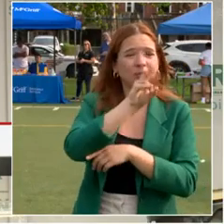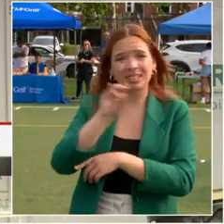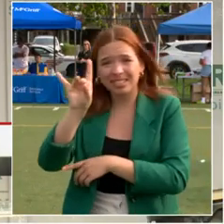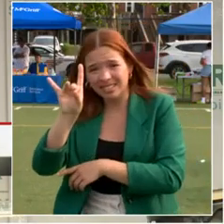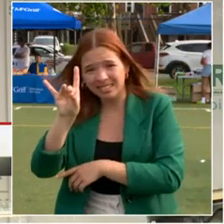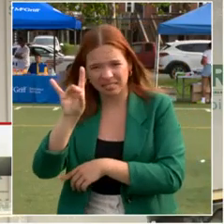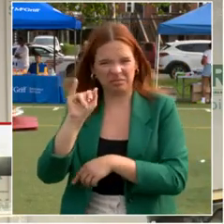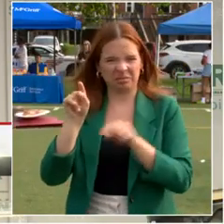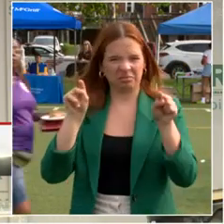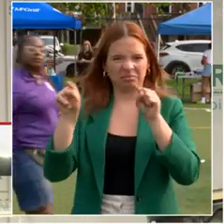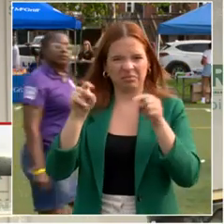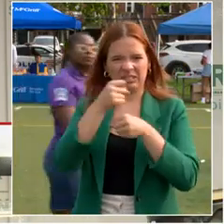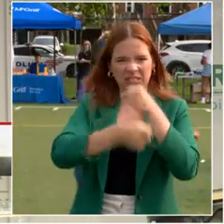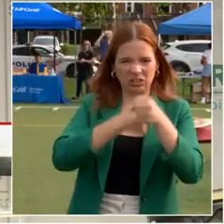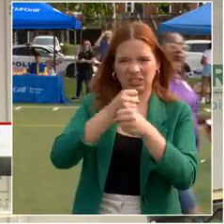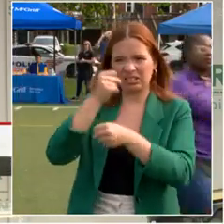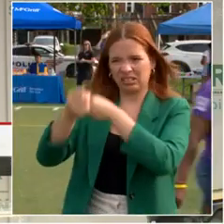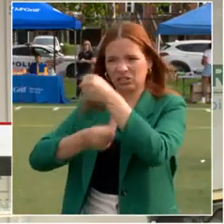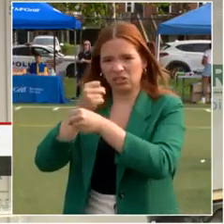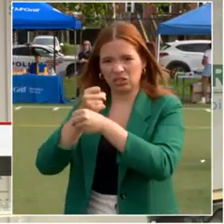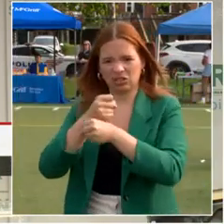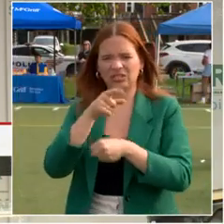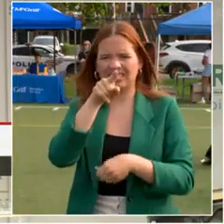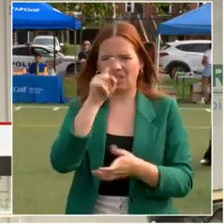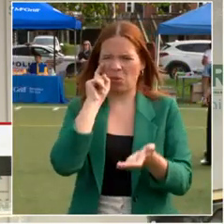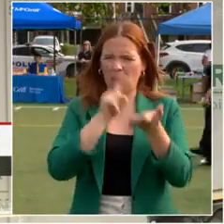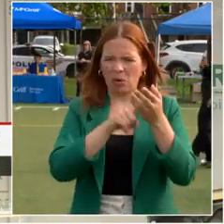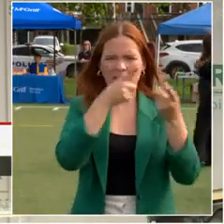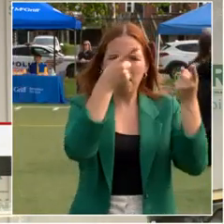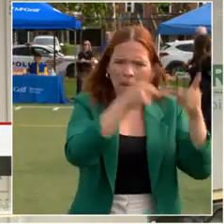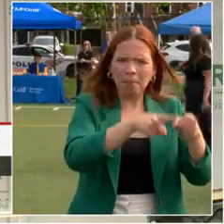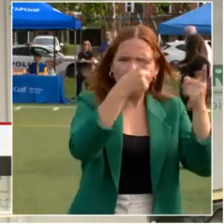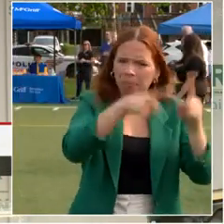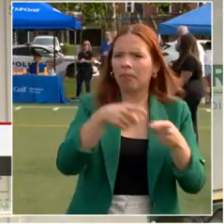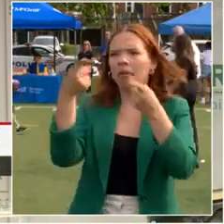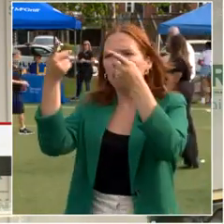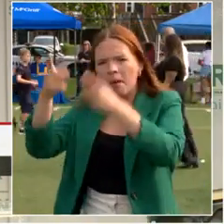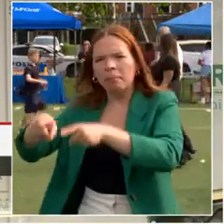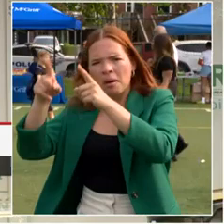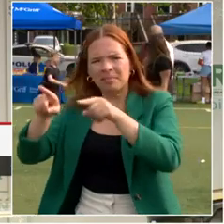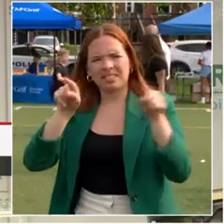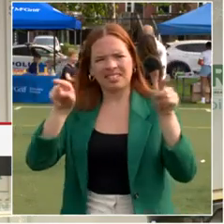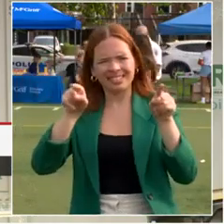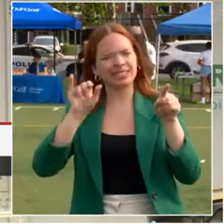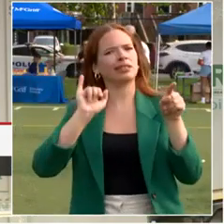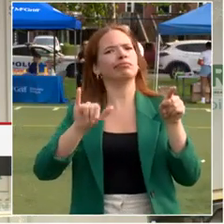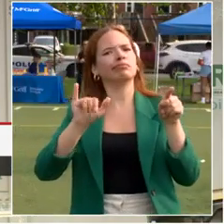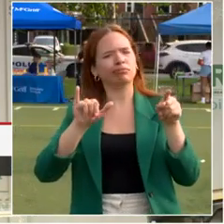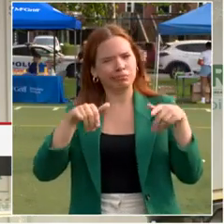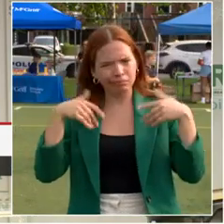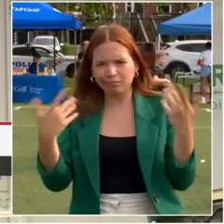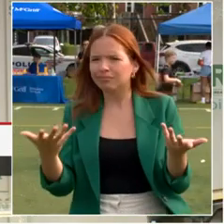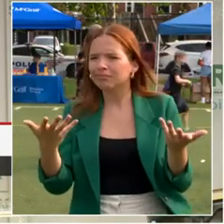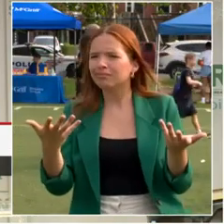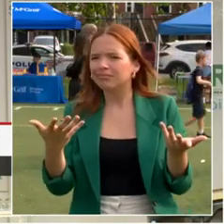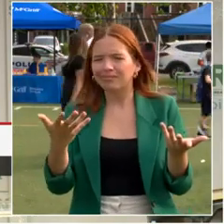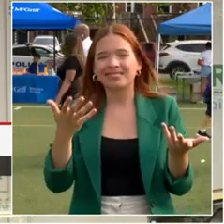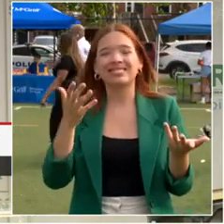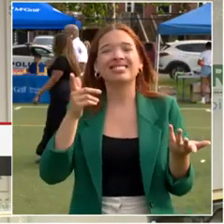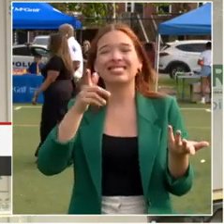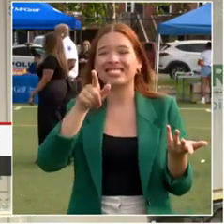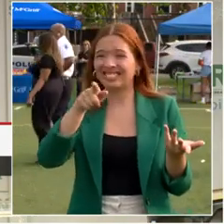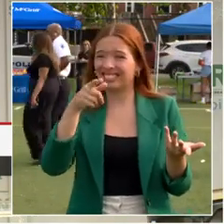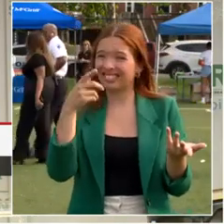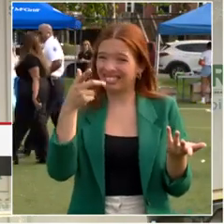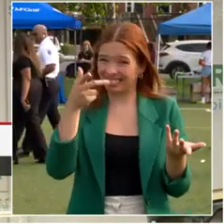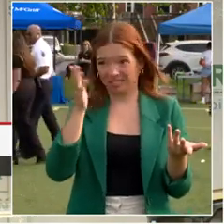strategies cannot overnight reverse trends that have built up over years. In fact, when we were